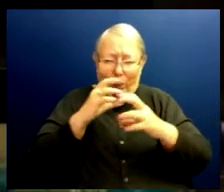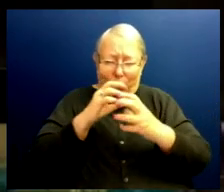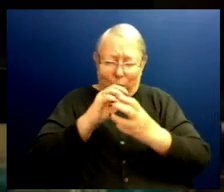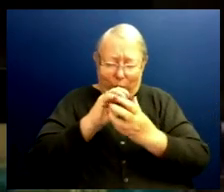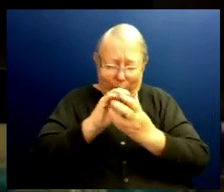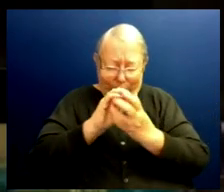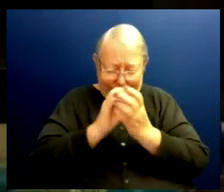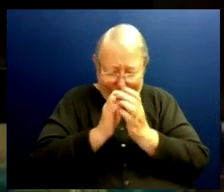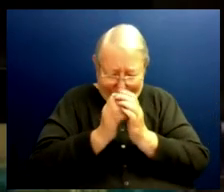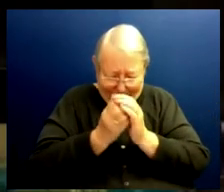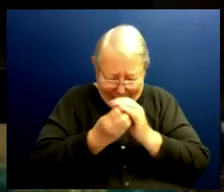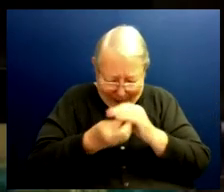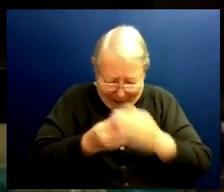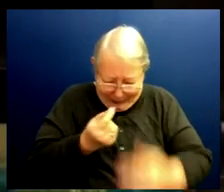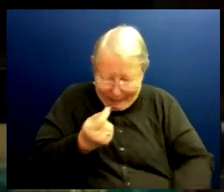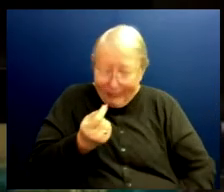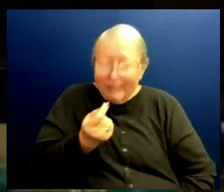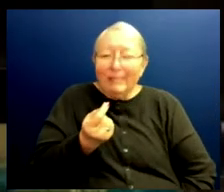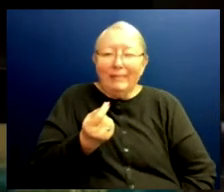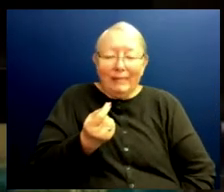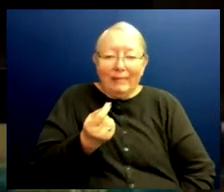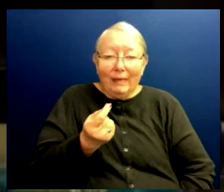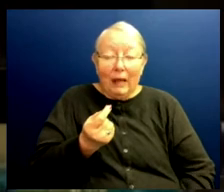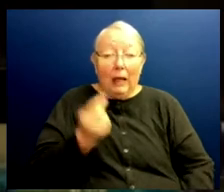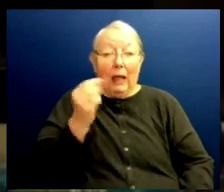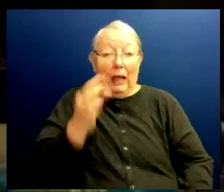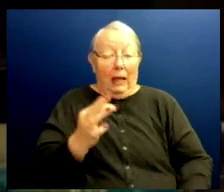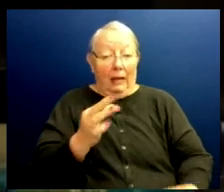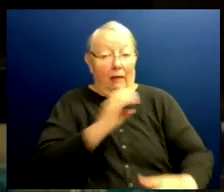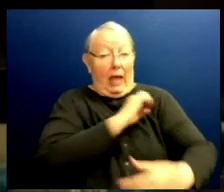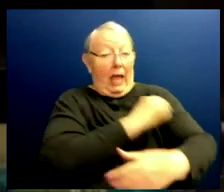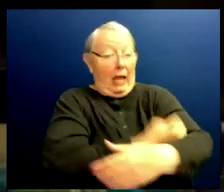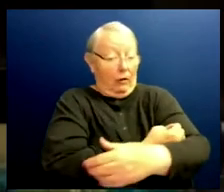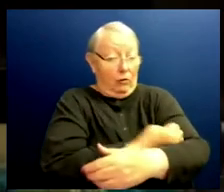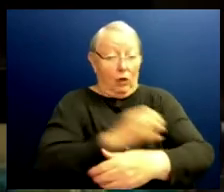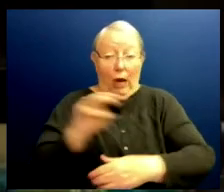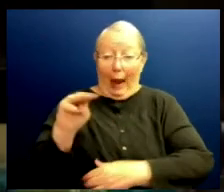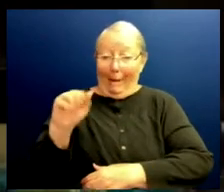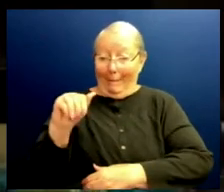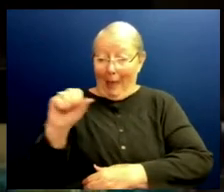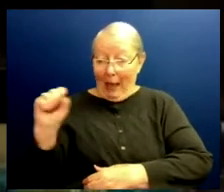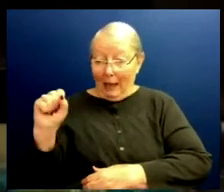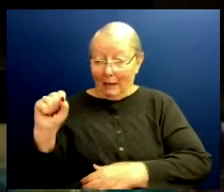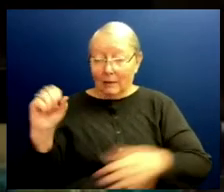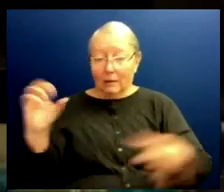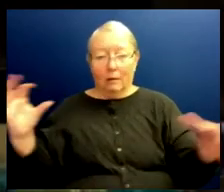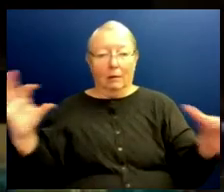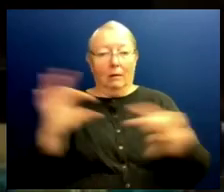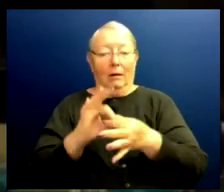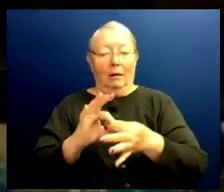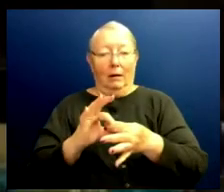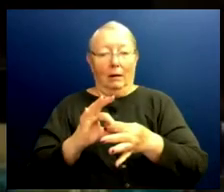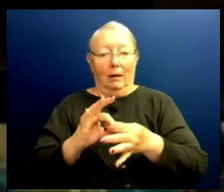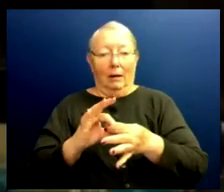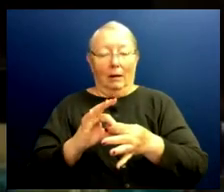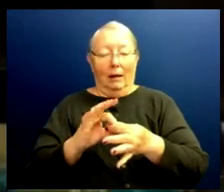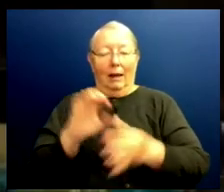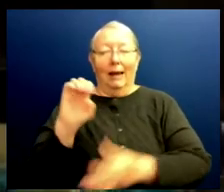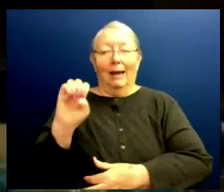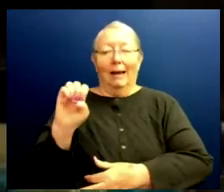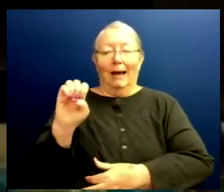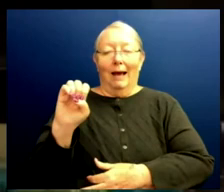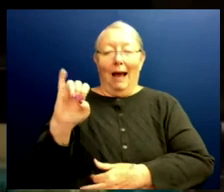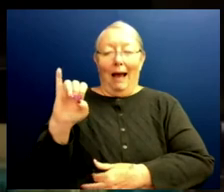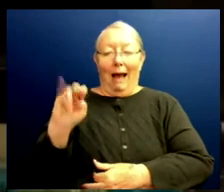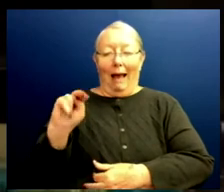physics right now, where energy and mass are related to each other, remember Einstein's equation, E equals mc squared, that you